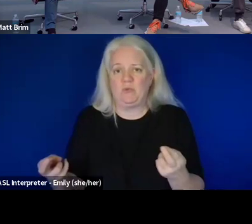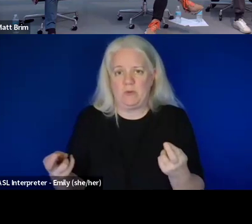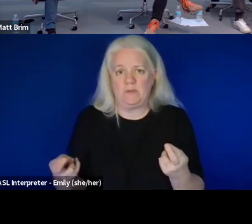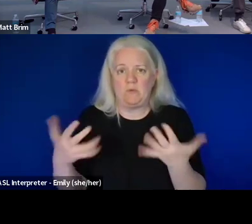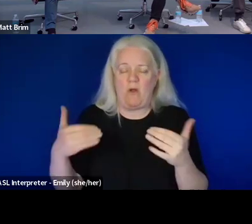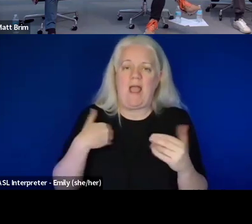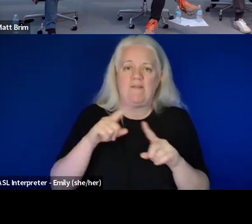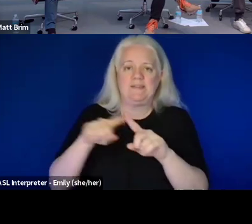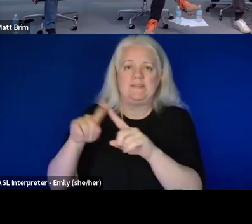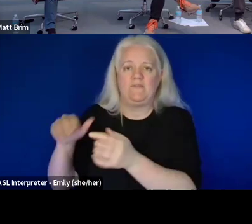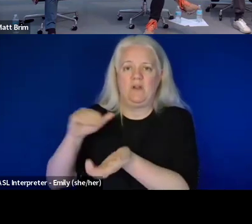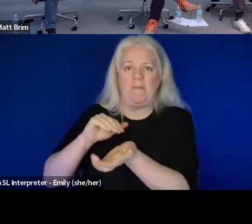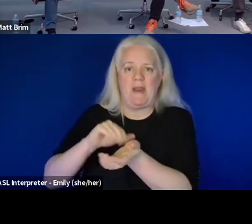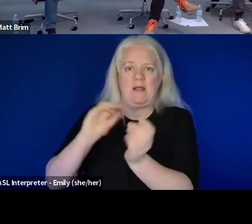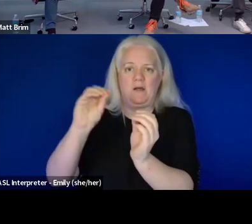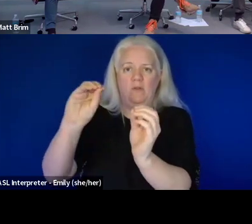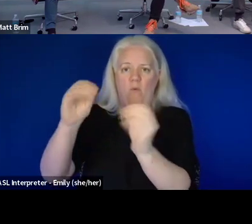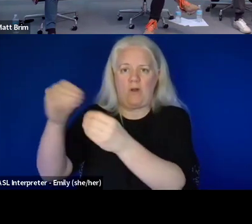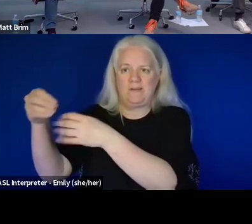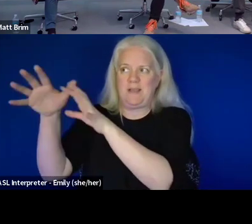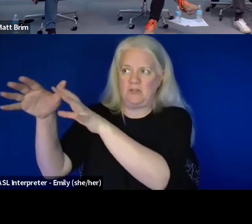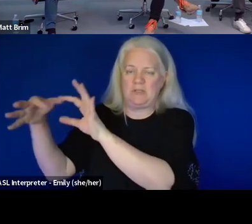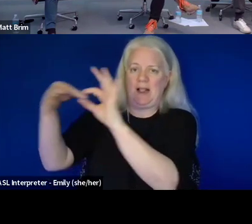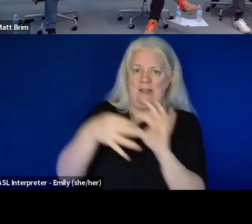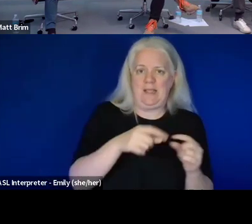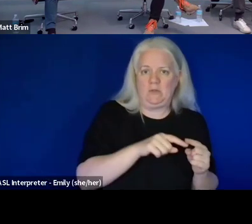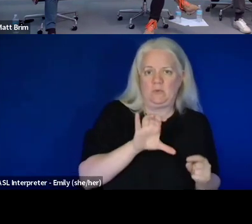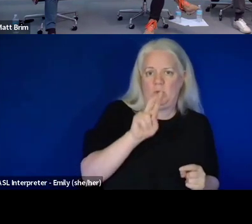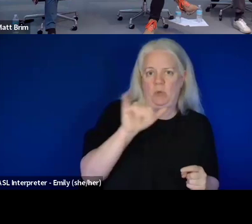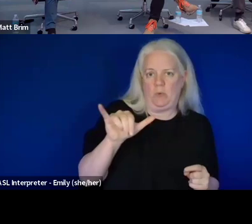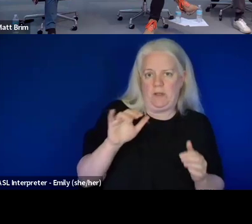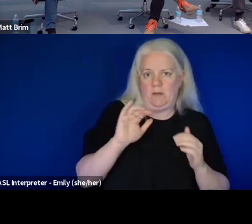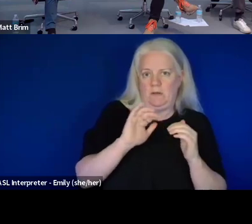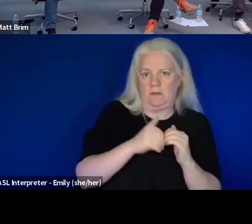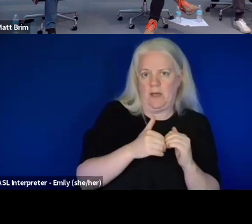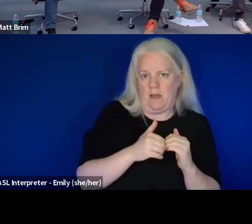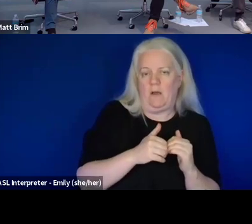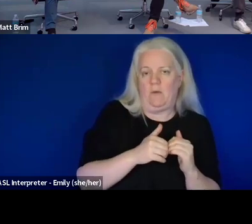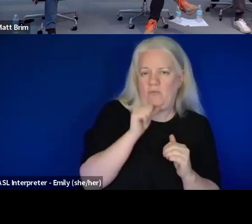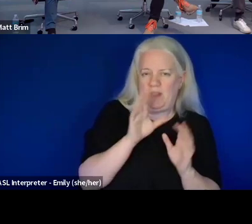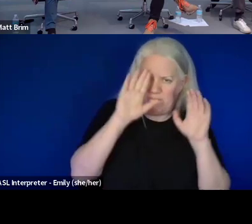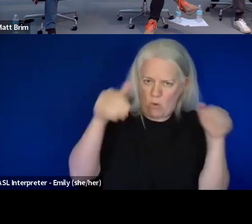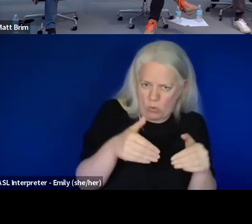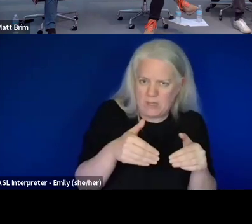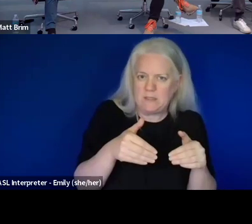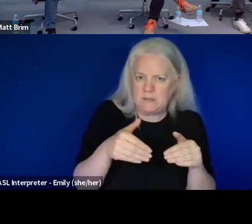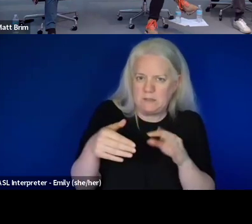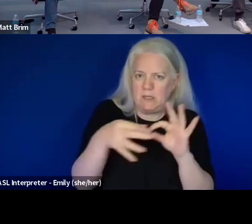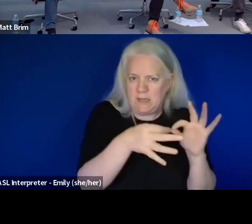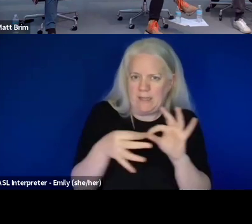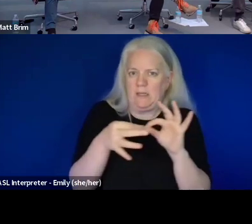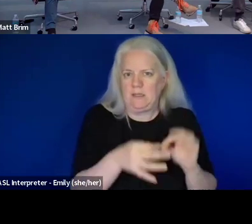medical organizations to CUNY, and not an unfocused way, but in a focused, networked